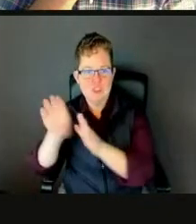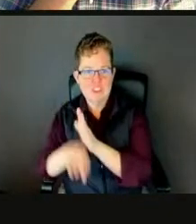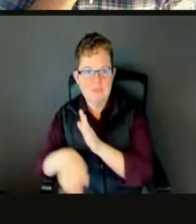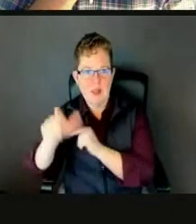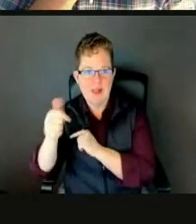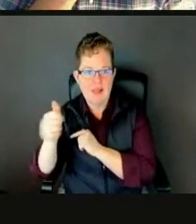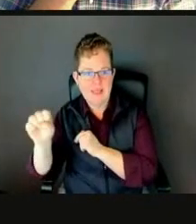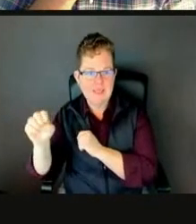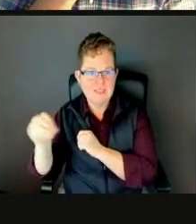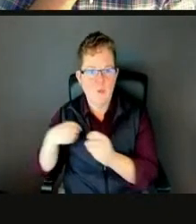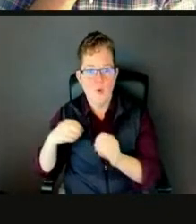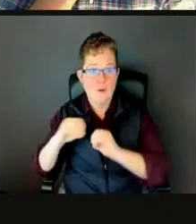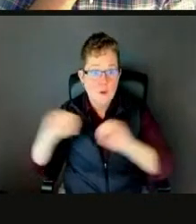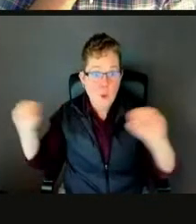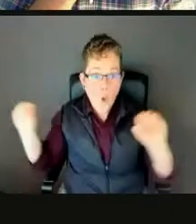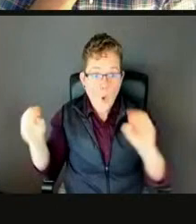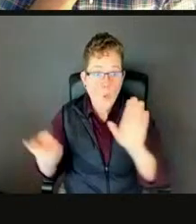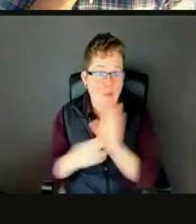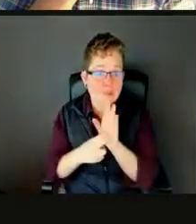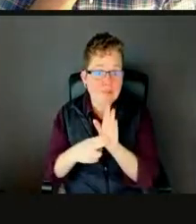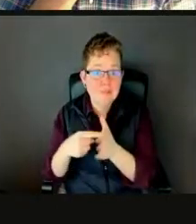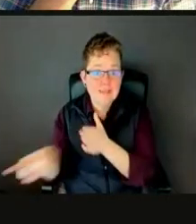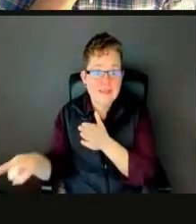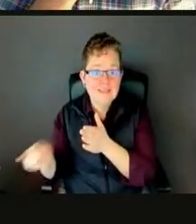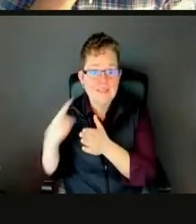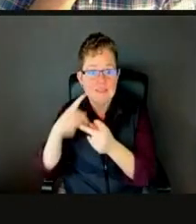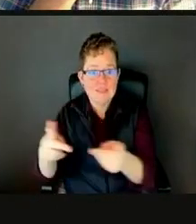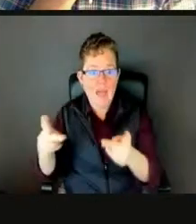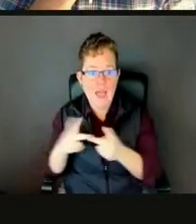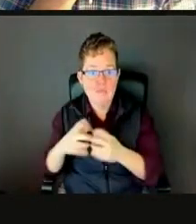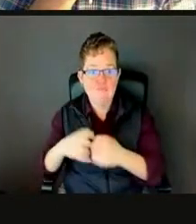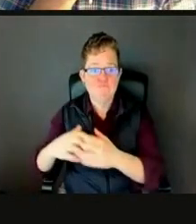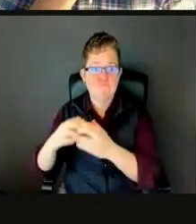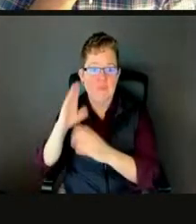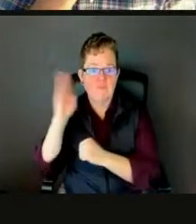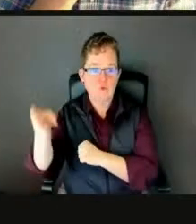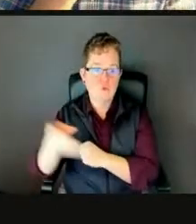or hopefully no lease sites in the future.